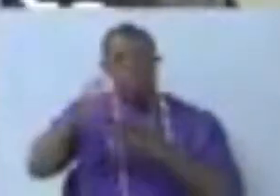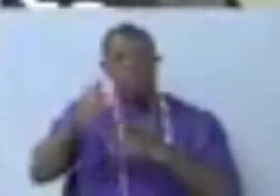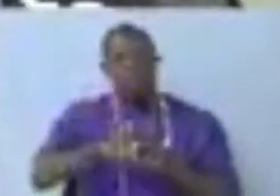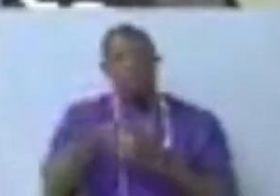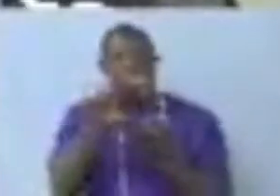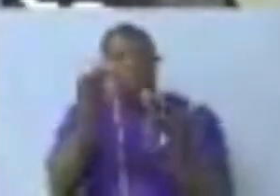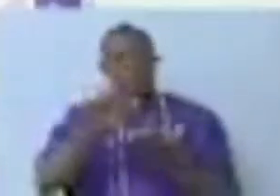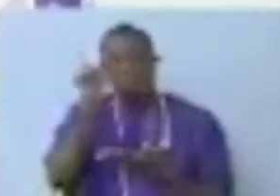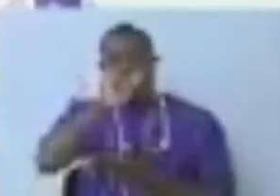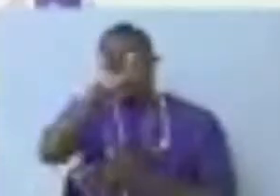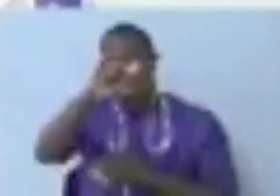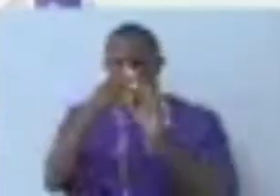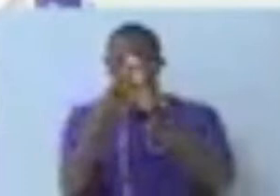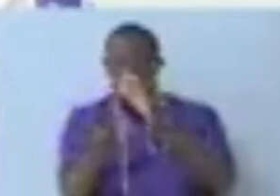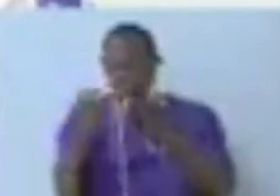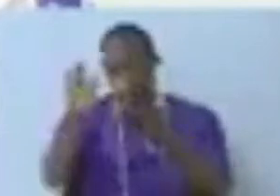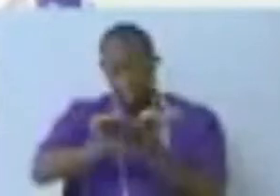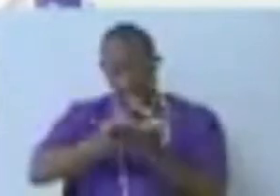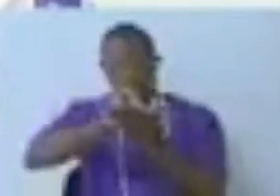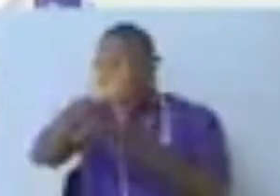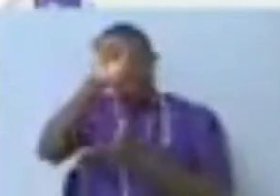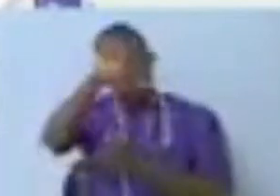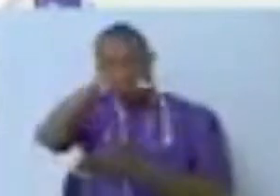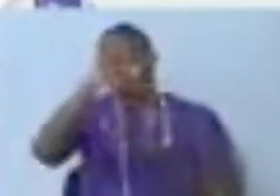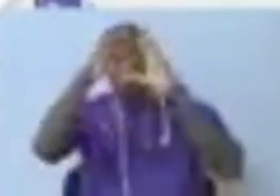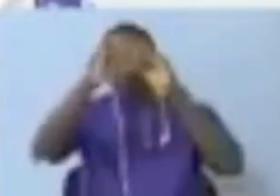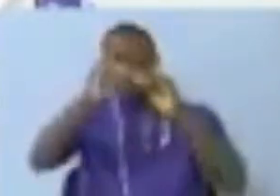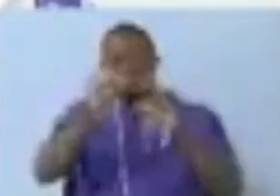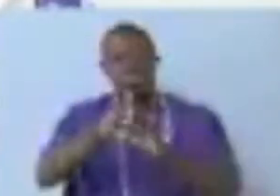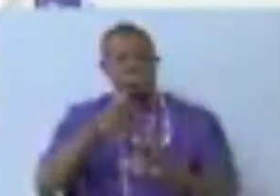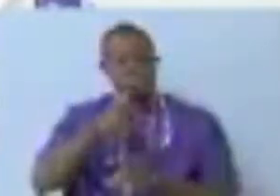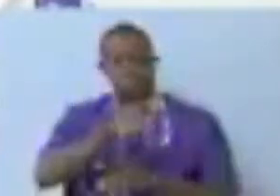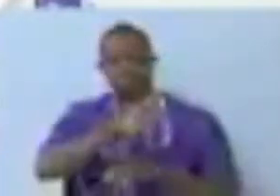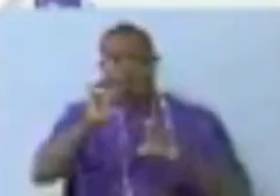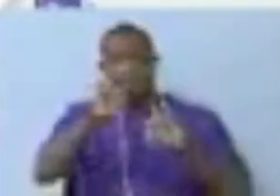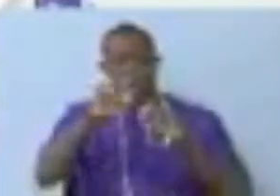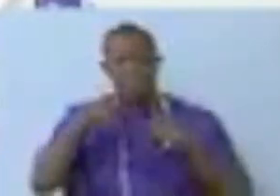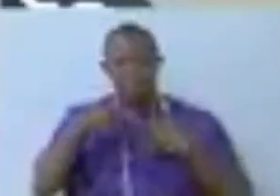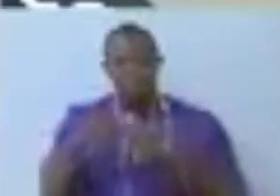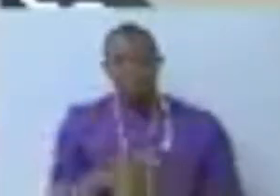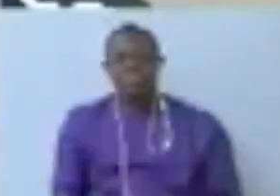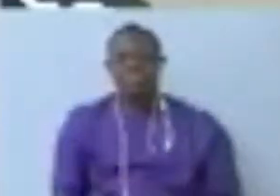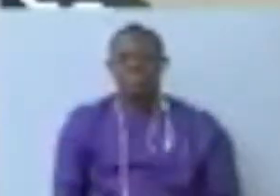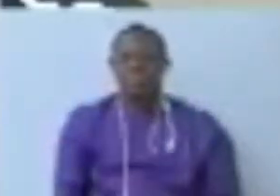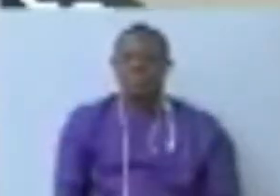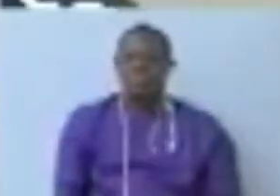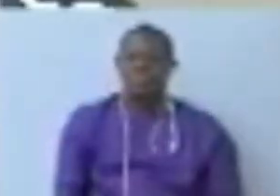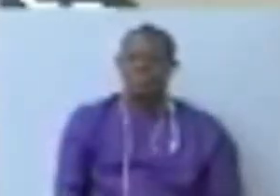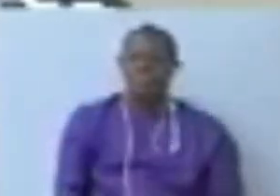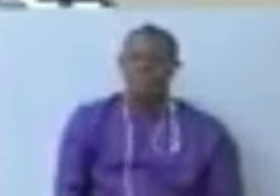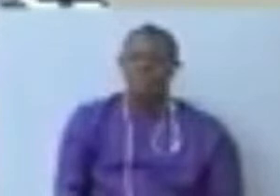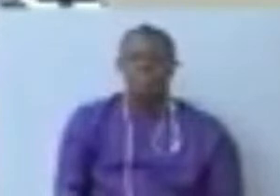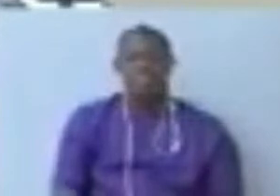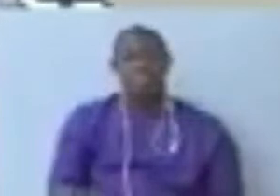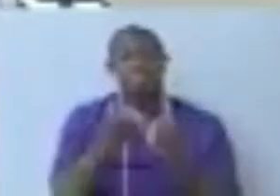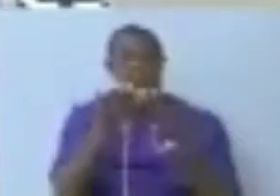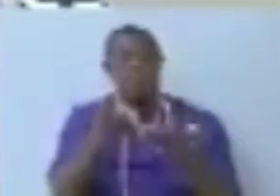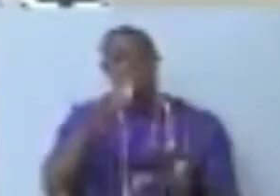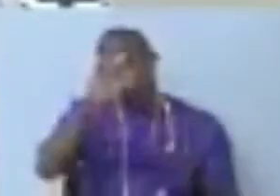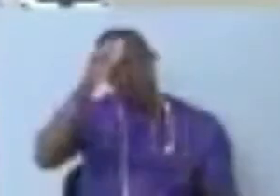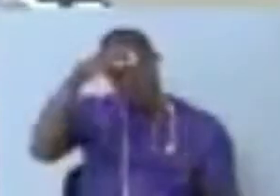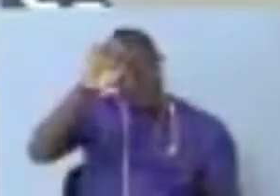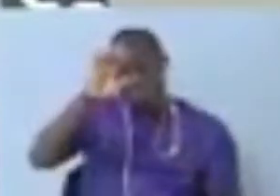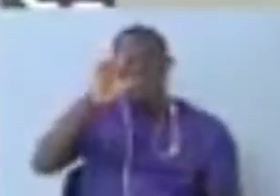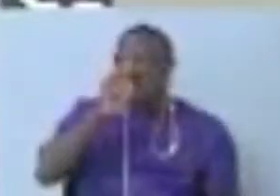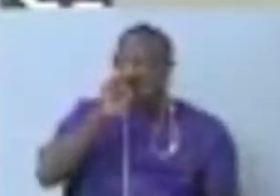office. I disagree that I have constructive notice. Well, the commission would look into